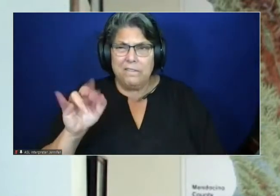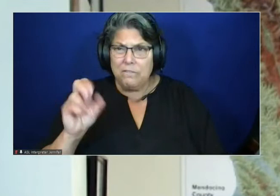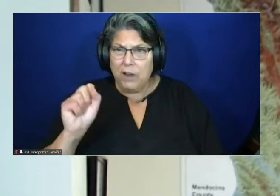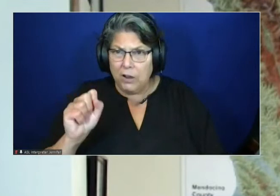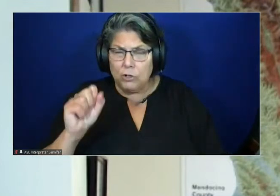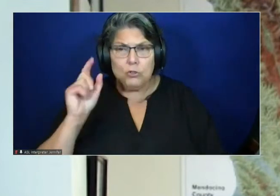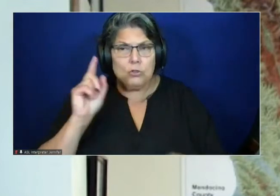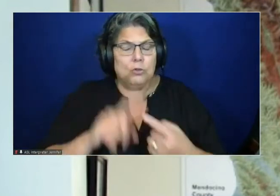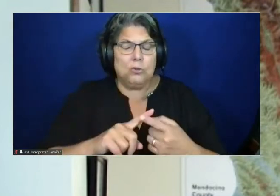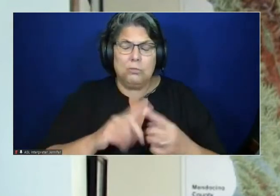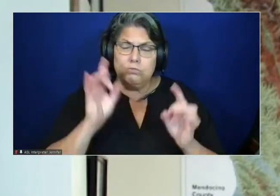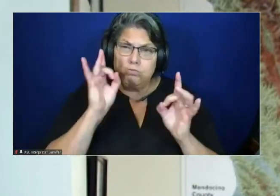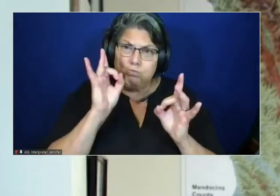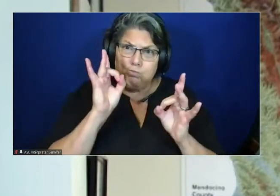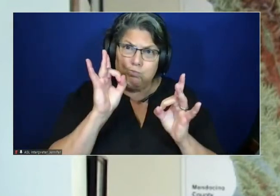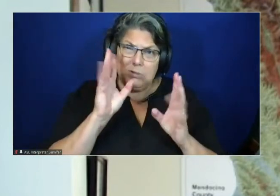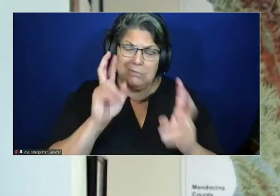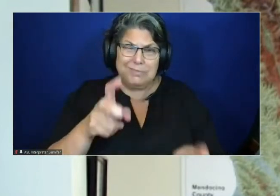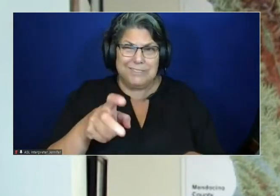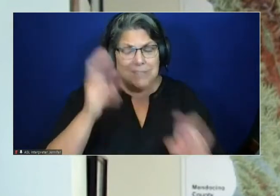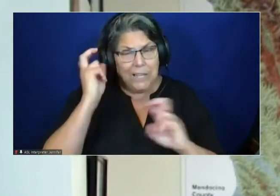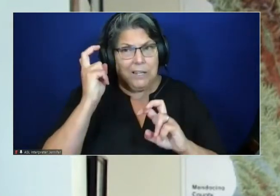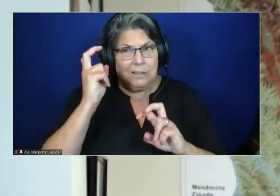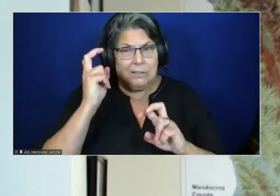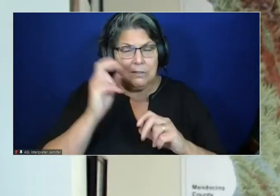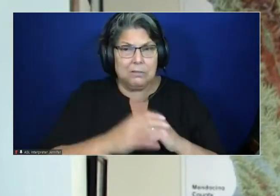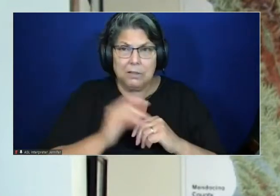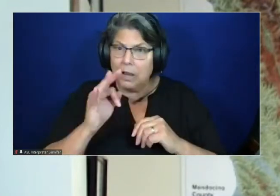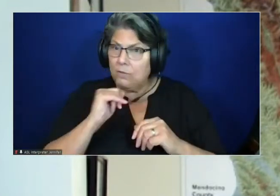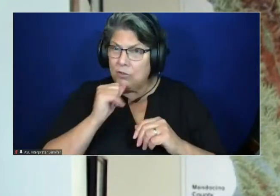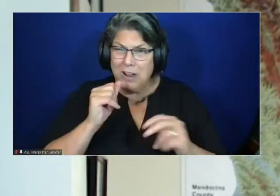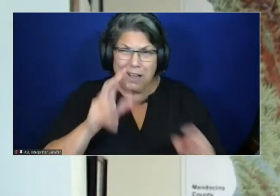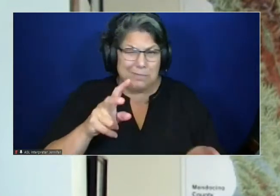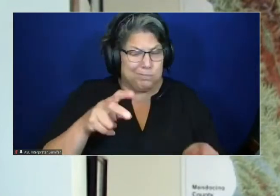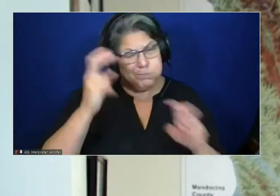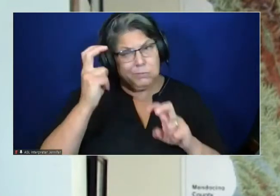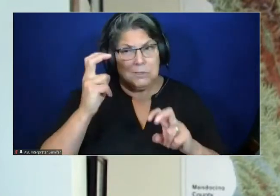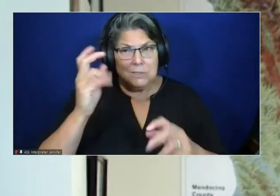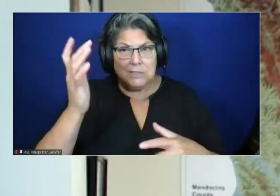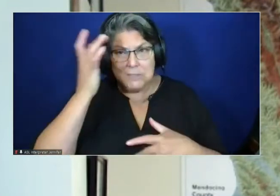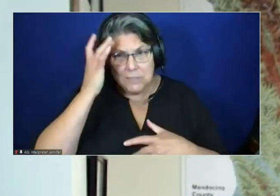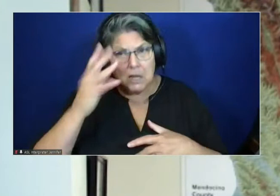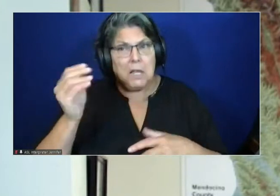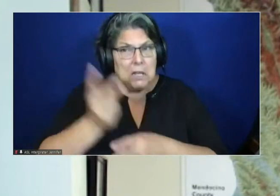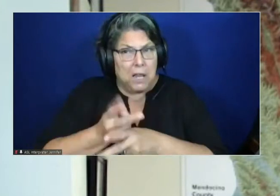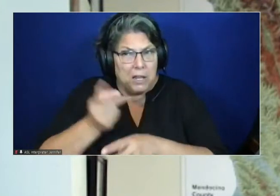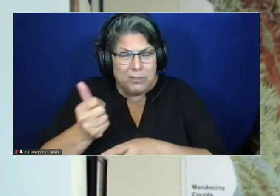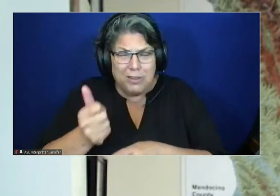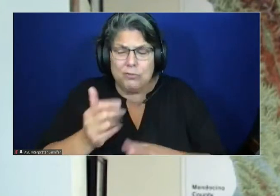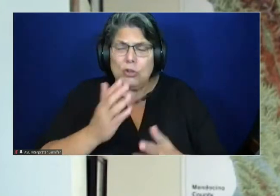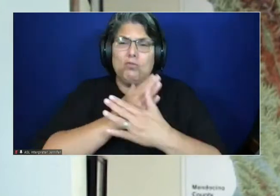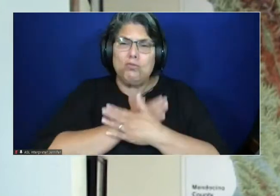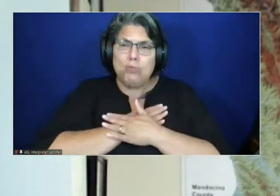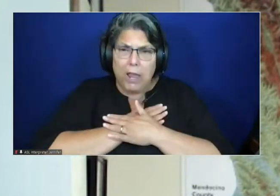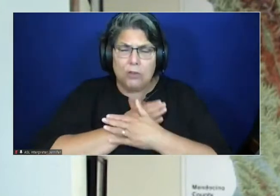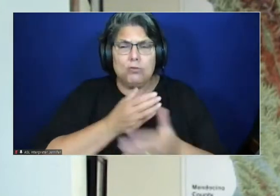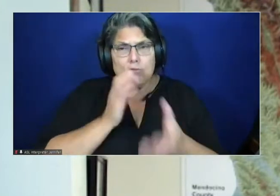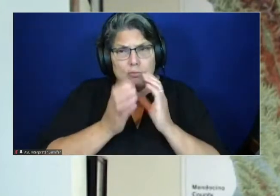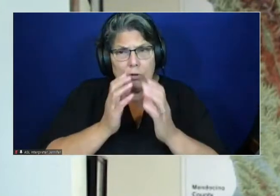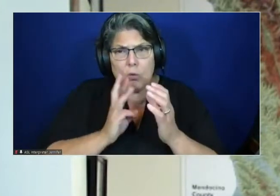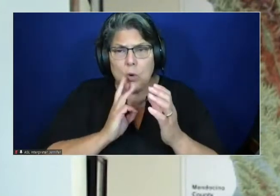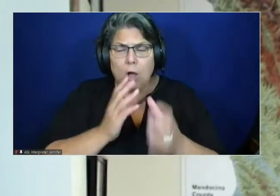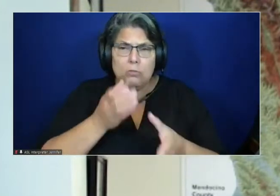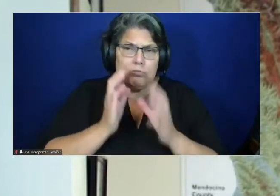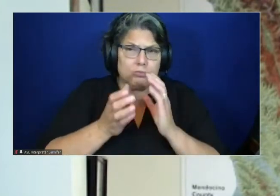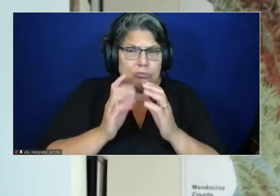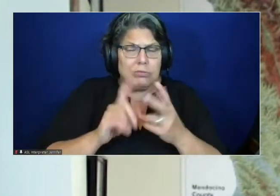extremely sick. And if you're not extremely sick and you can take care of yourself, then rest and fluids, and if you believe in